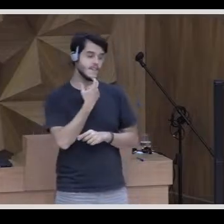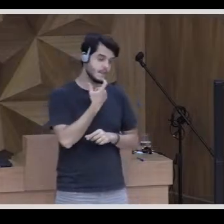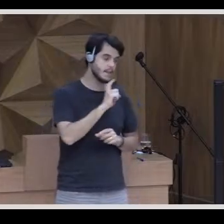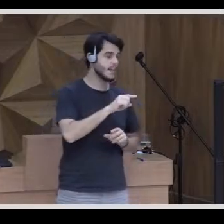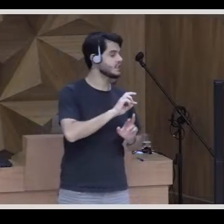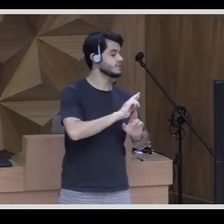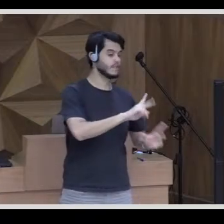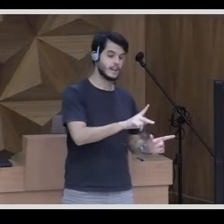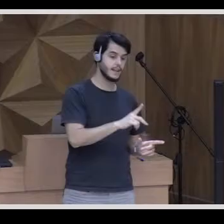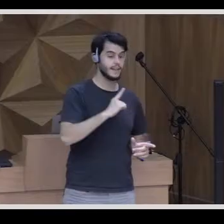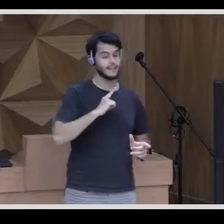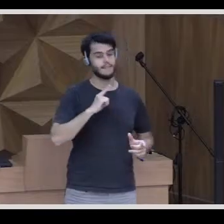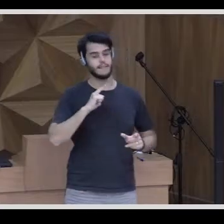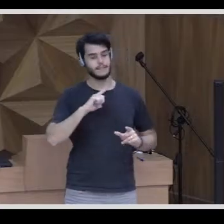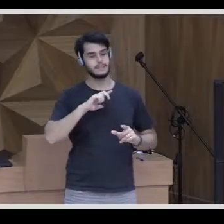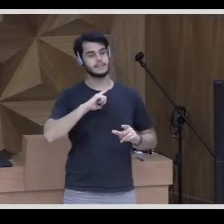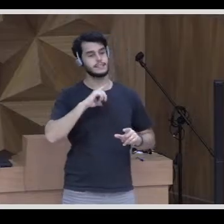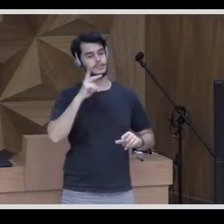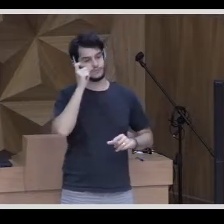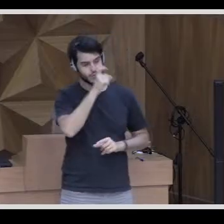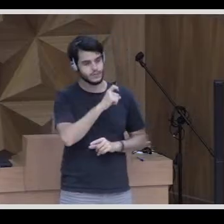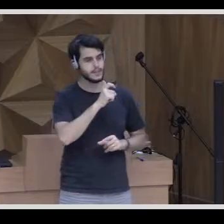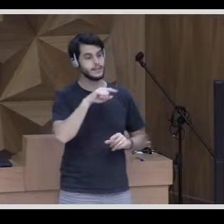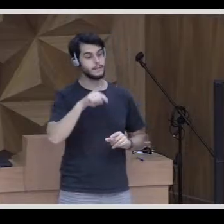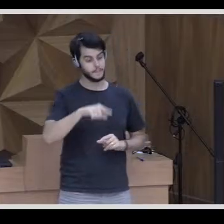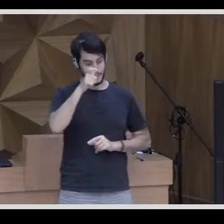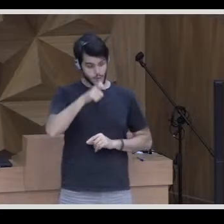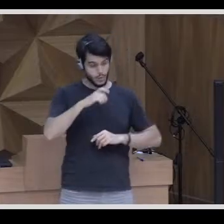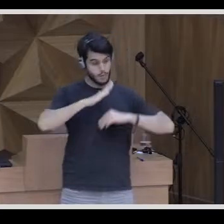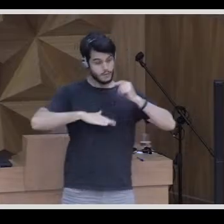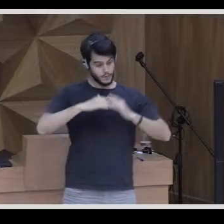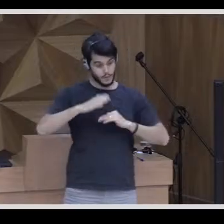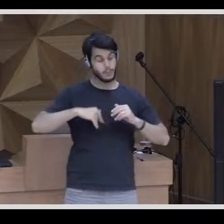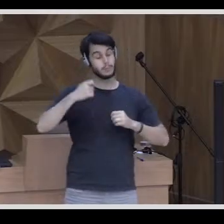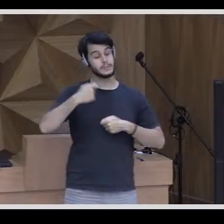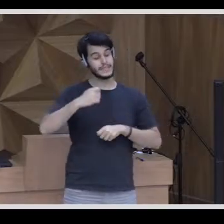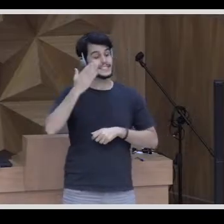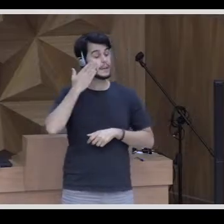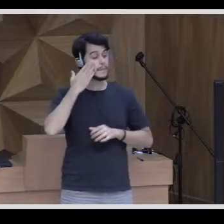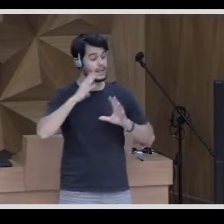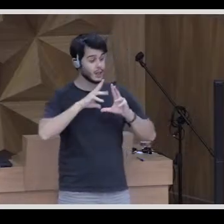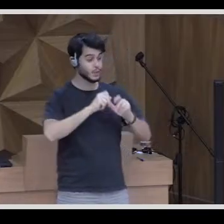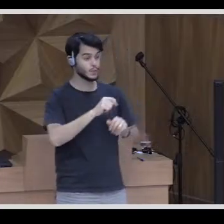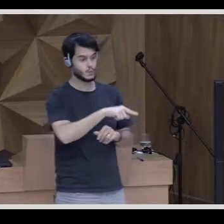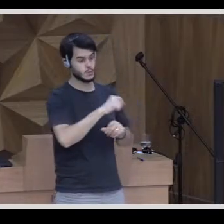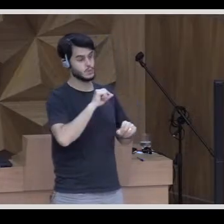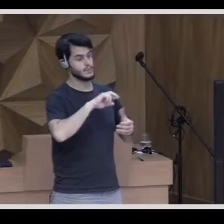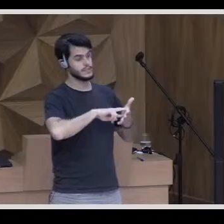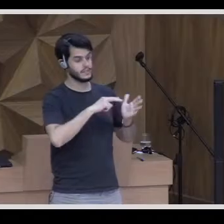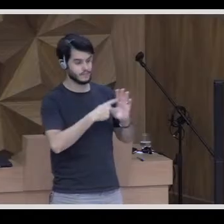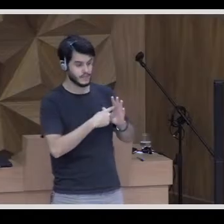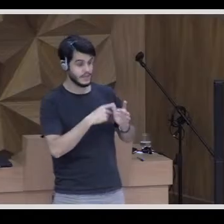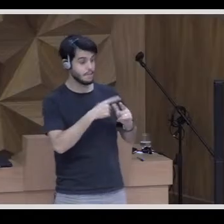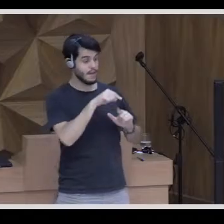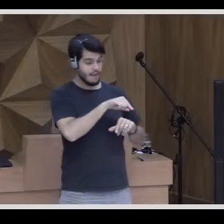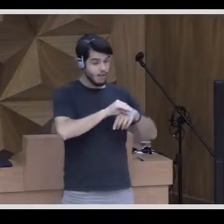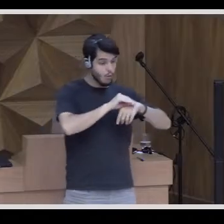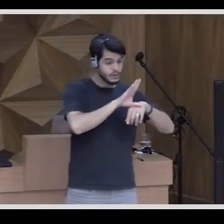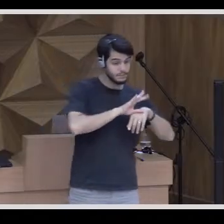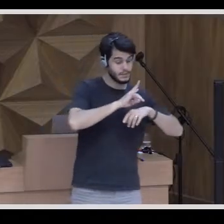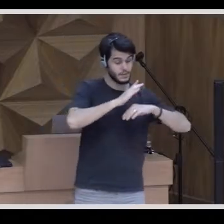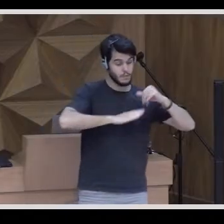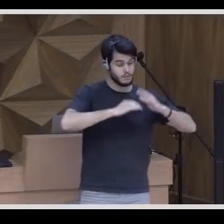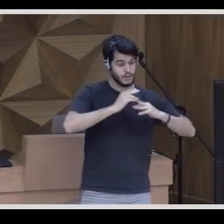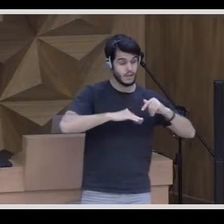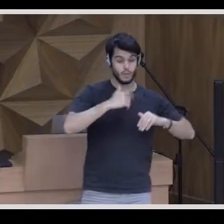is, and it in no way matches that complexity. So that was giving us kind of some clear indications of why these